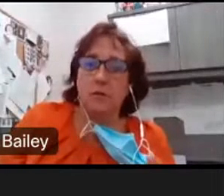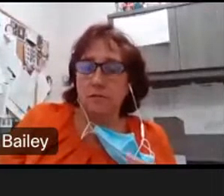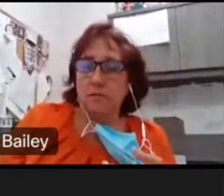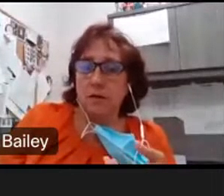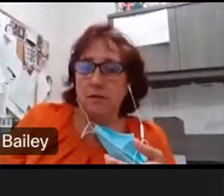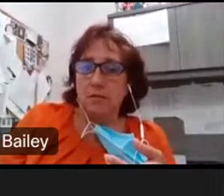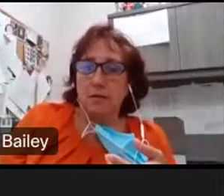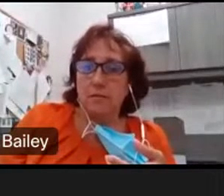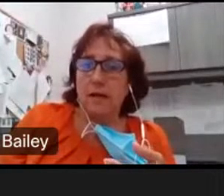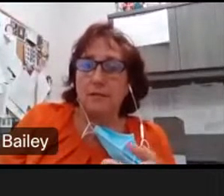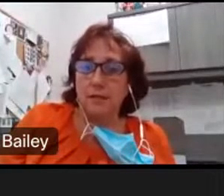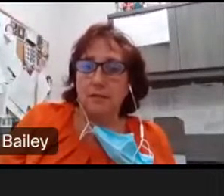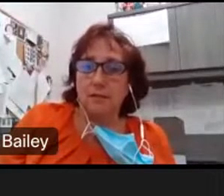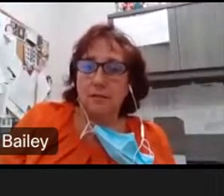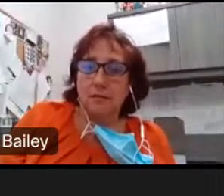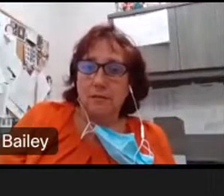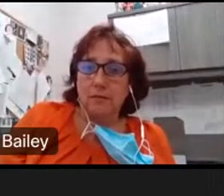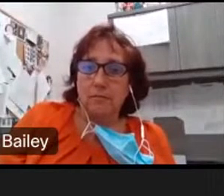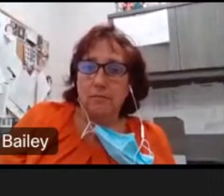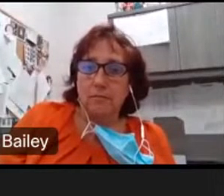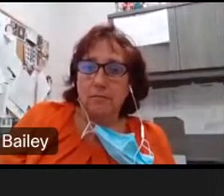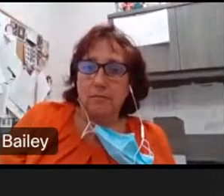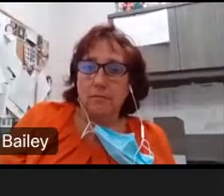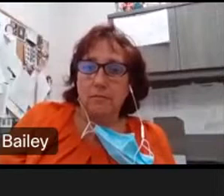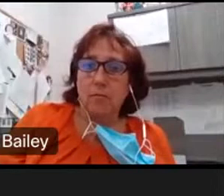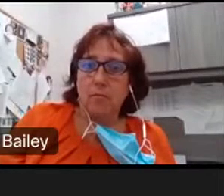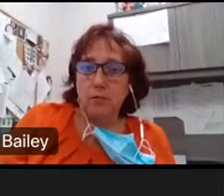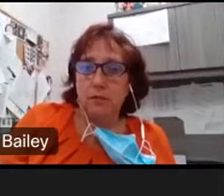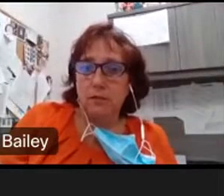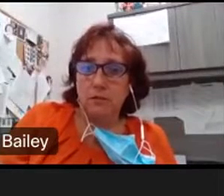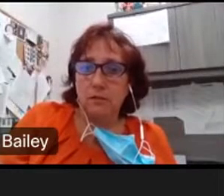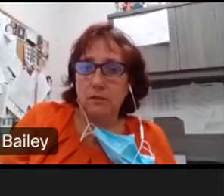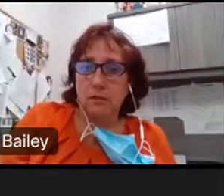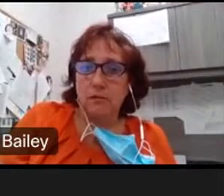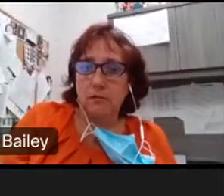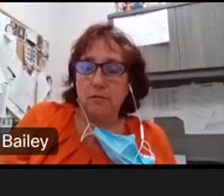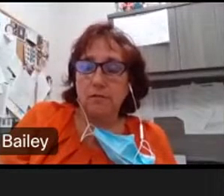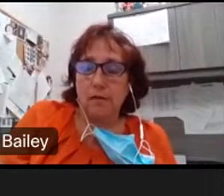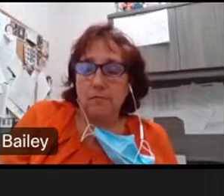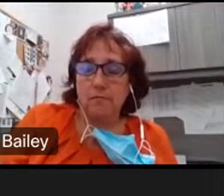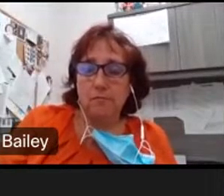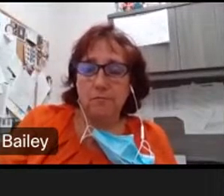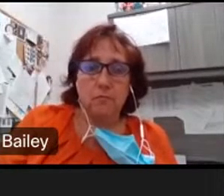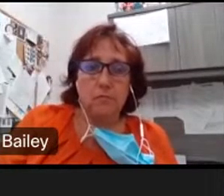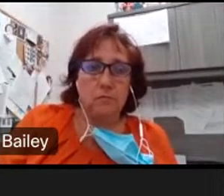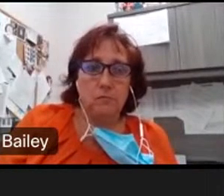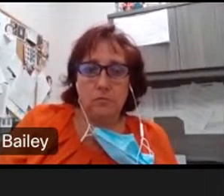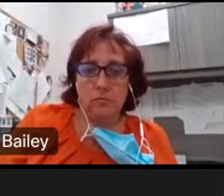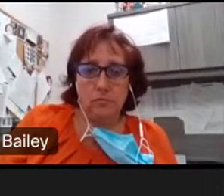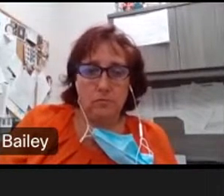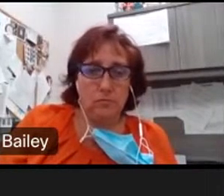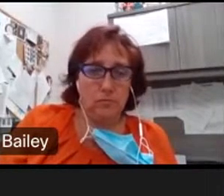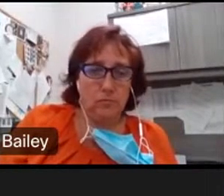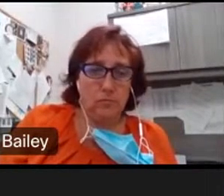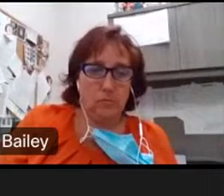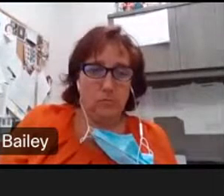masks, they're not vaccinated, just to keep the whole population safe.